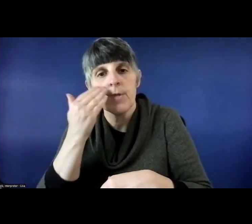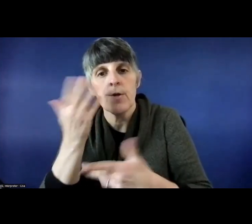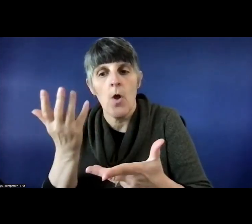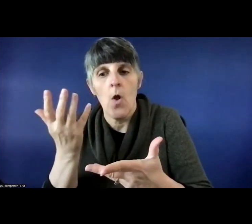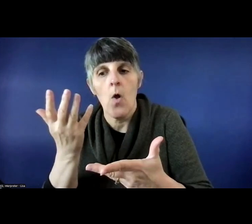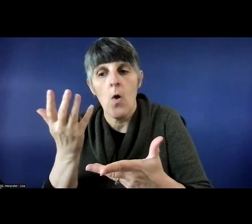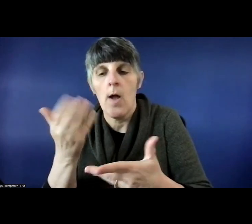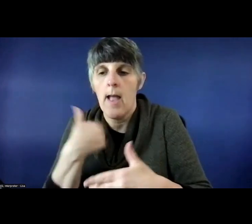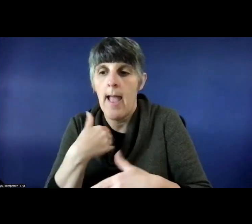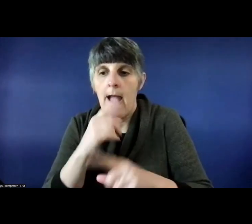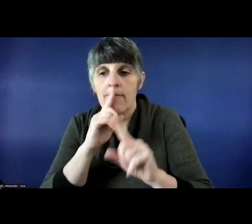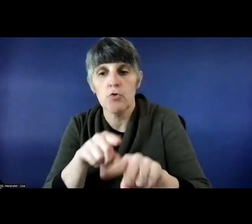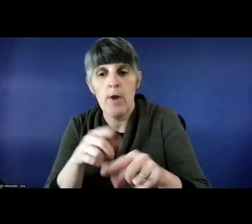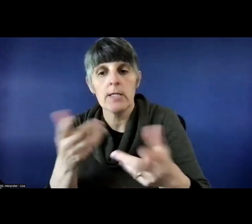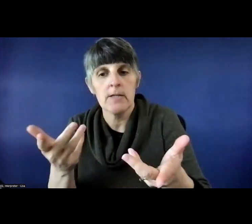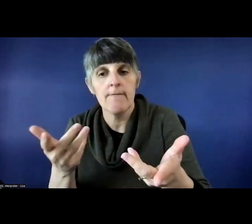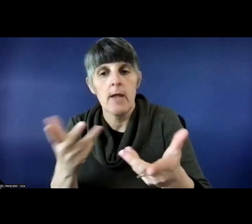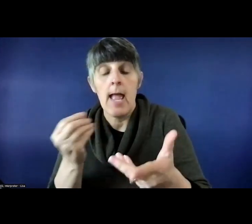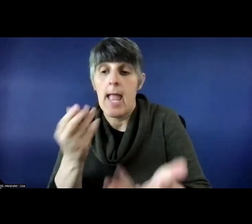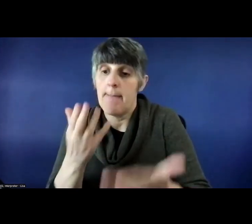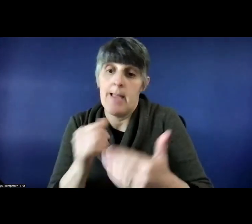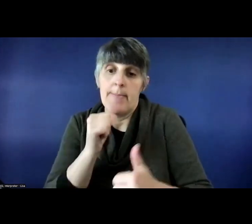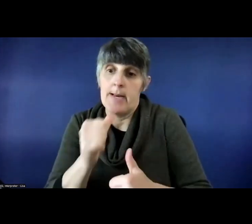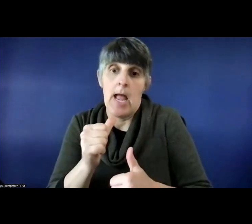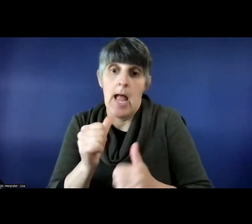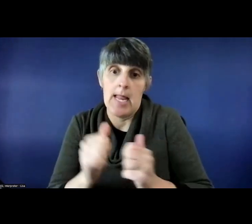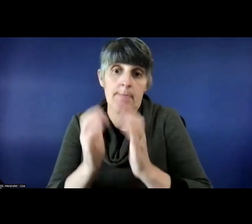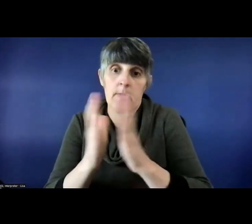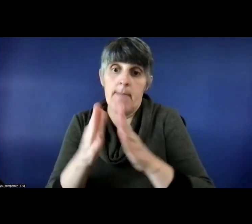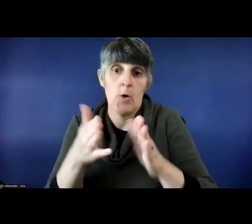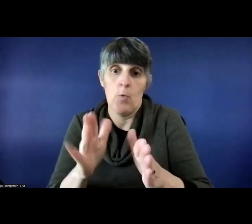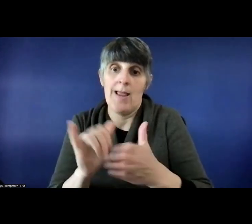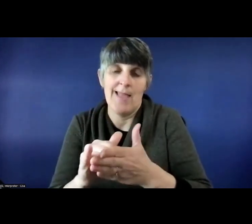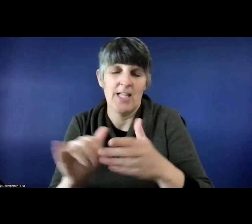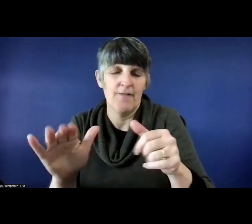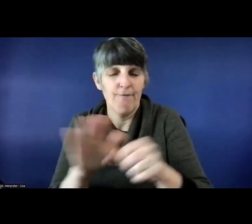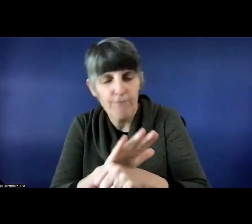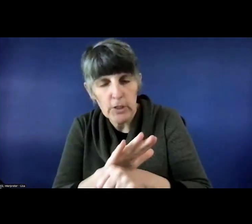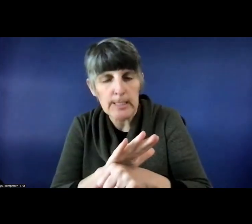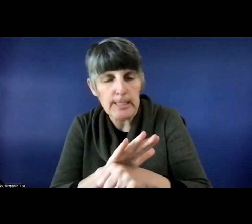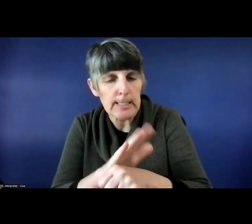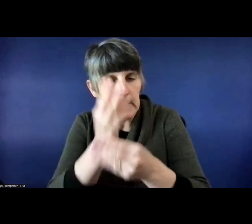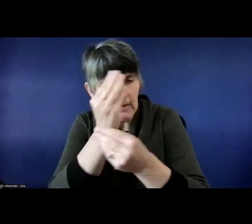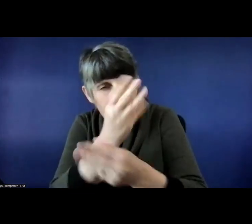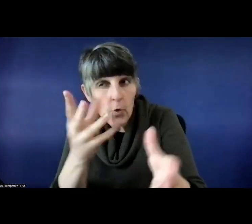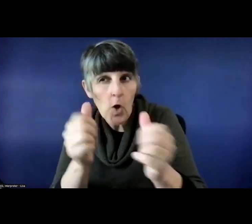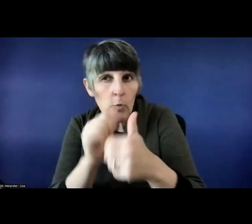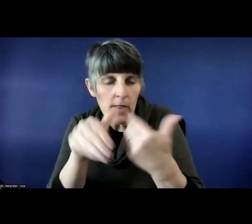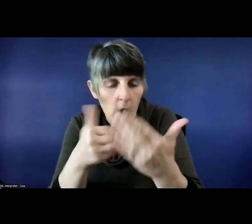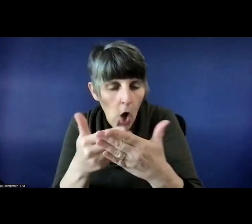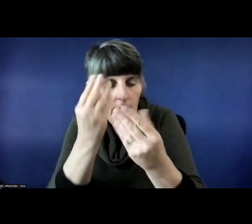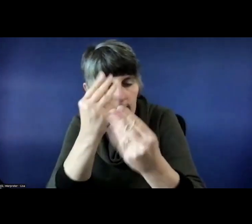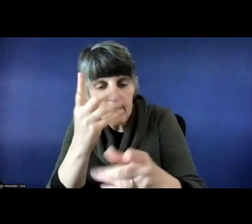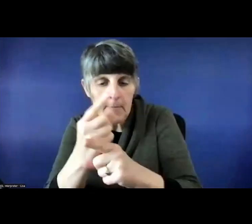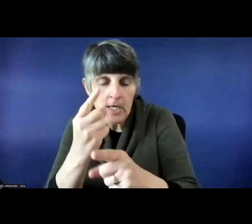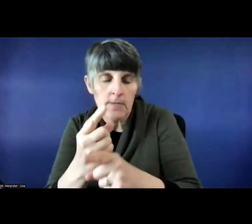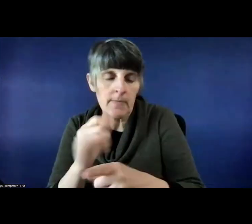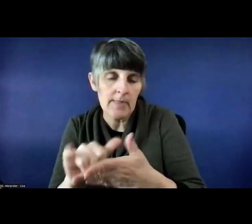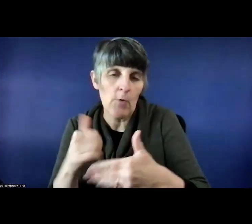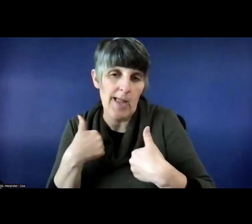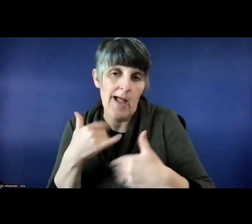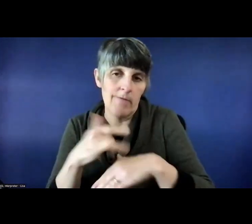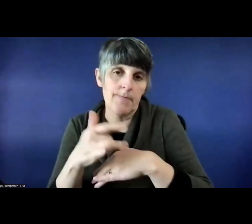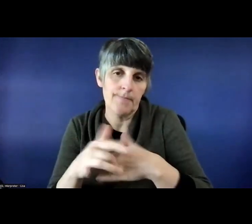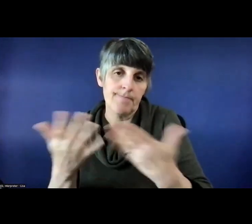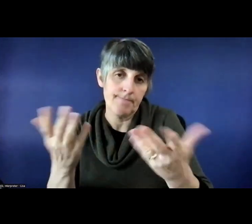get a directive and maybe not implement it in a way that's fully informed with all of the information that we have at our